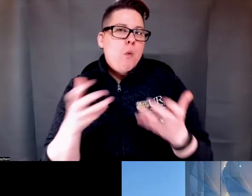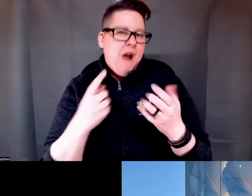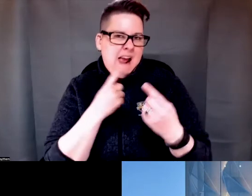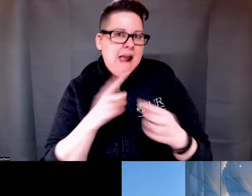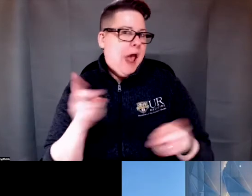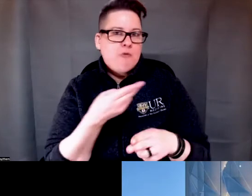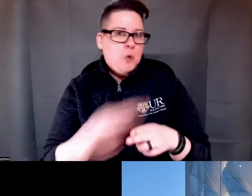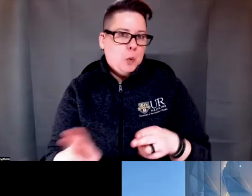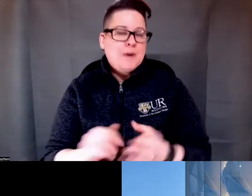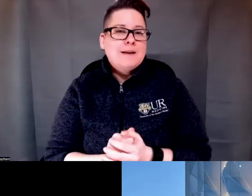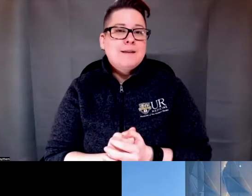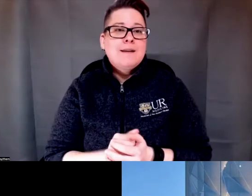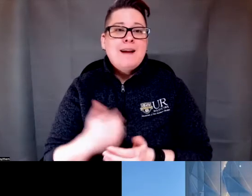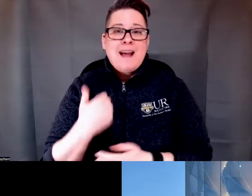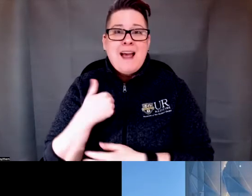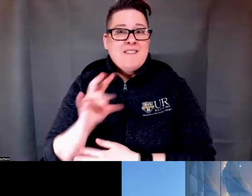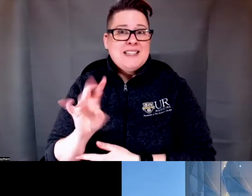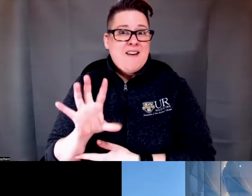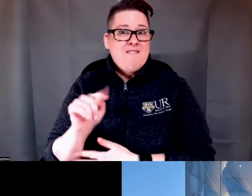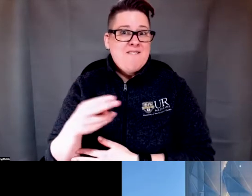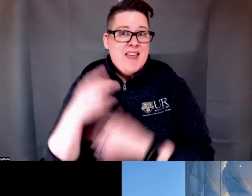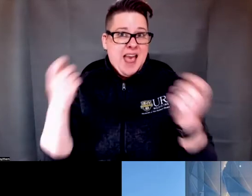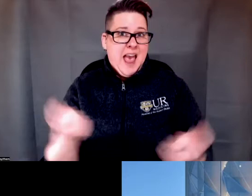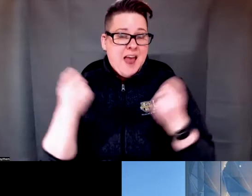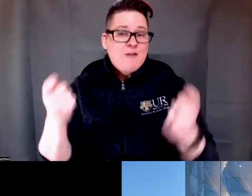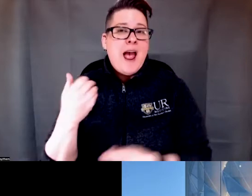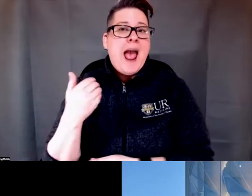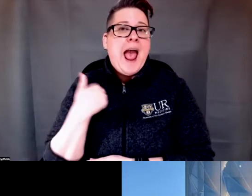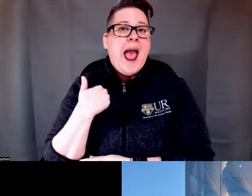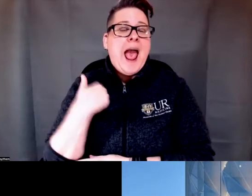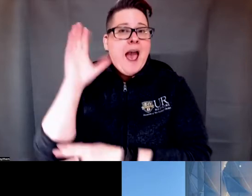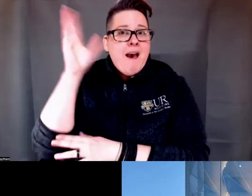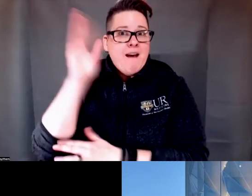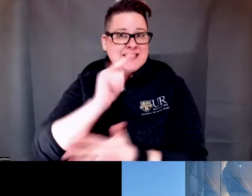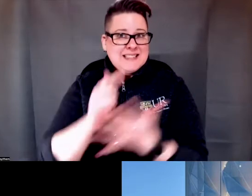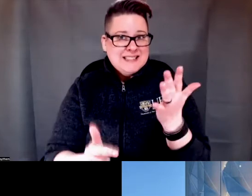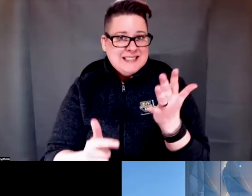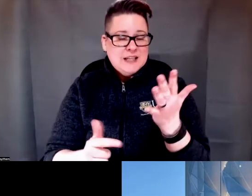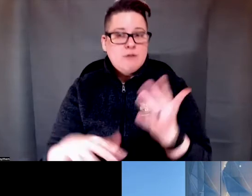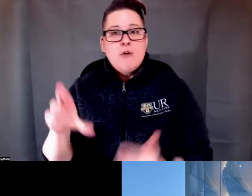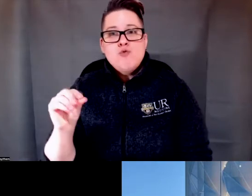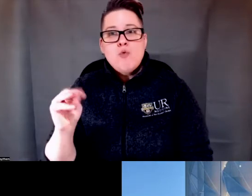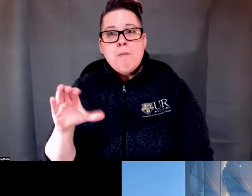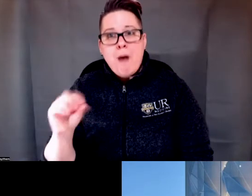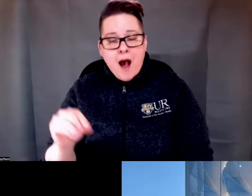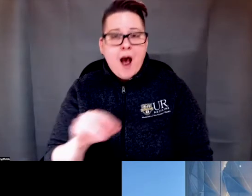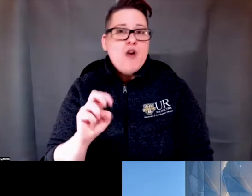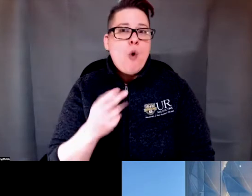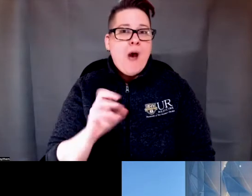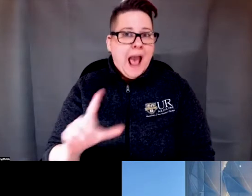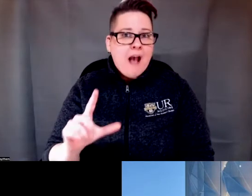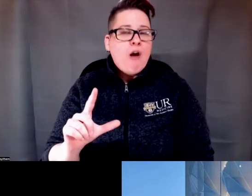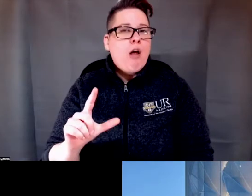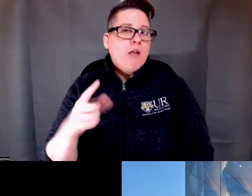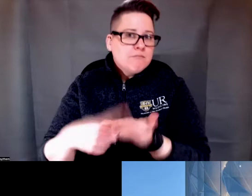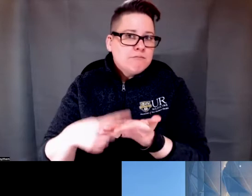announcement that we have 75th anniversary webinar series, Romano and Engel, a personal look at our founders that